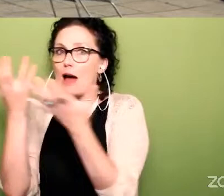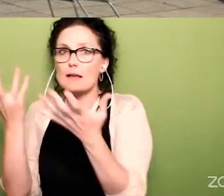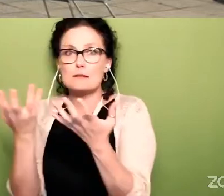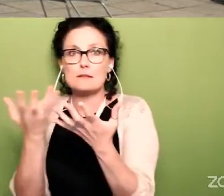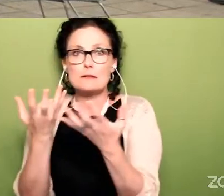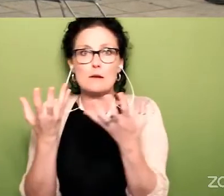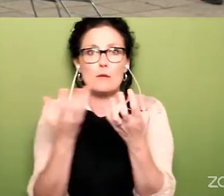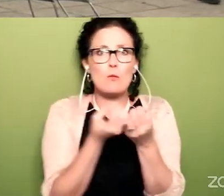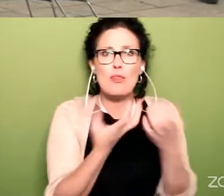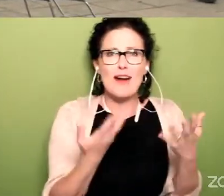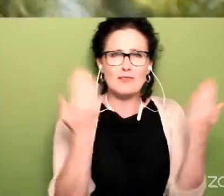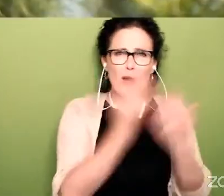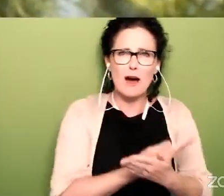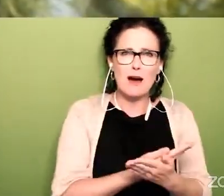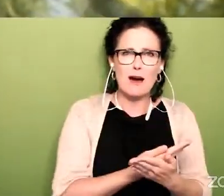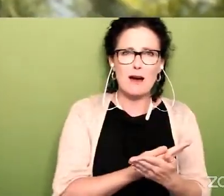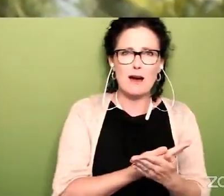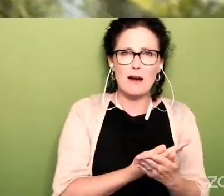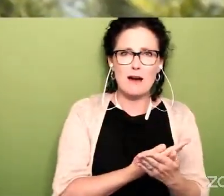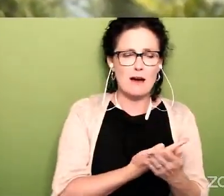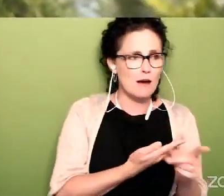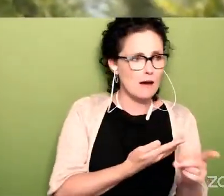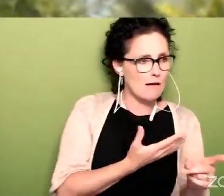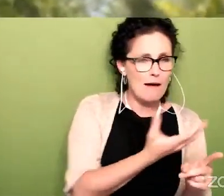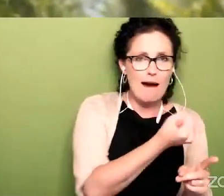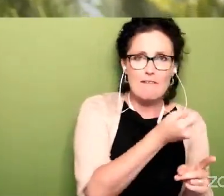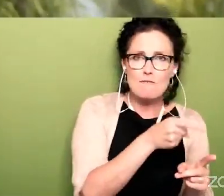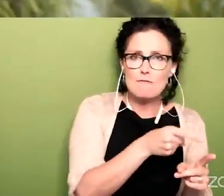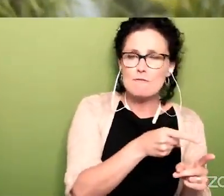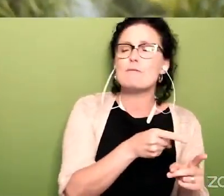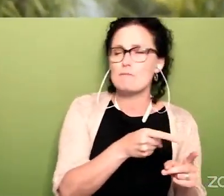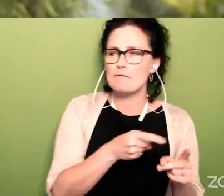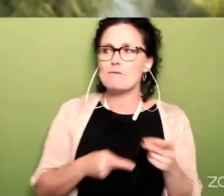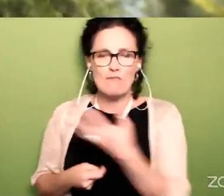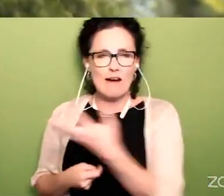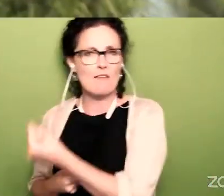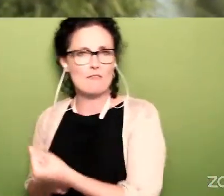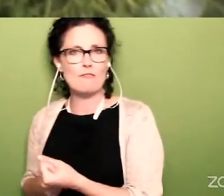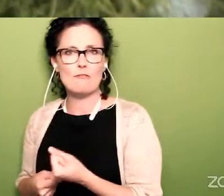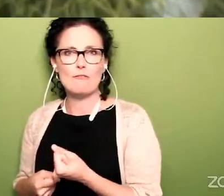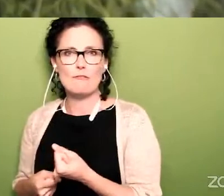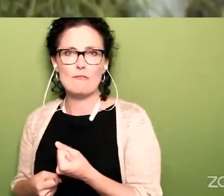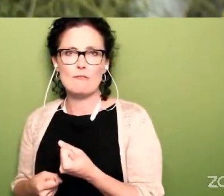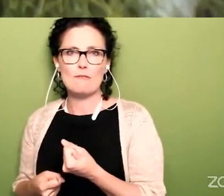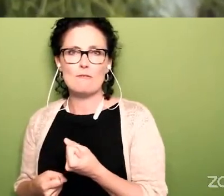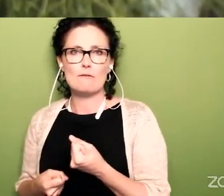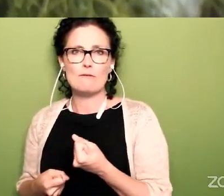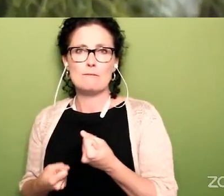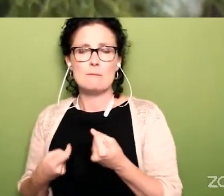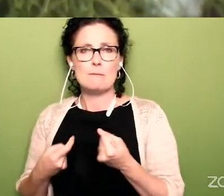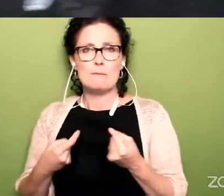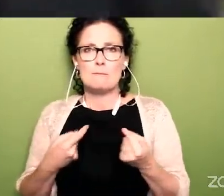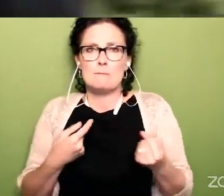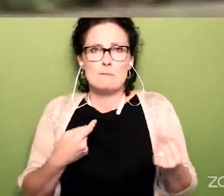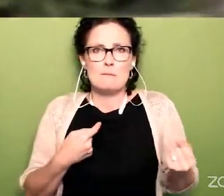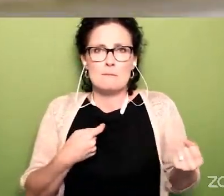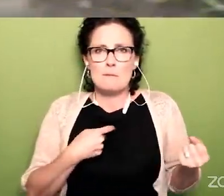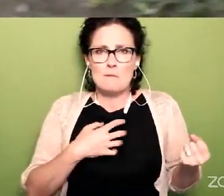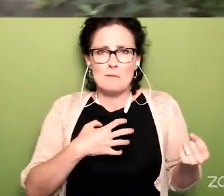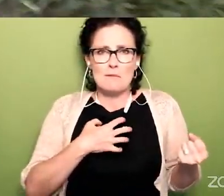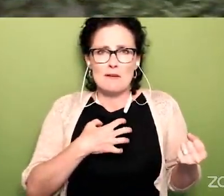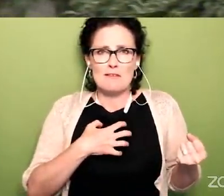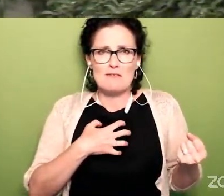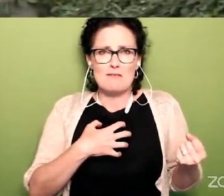I fear nothing but darkness in this world we do not know yet. No, don't worry, Bobby. I bring light. That's why they